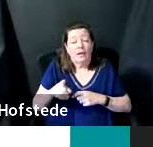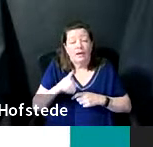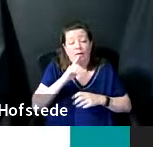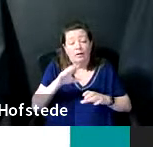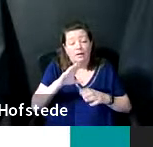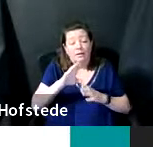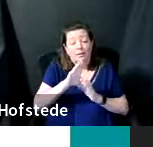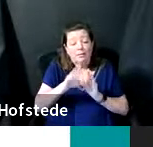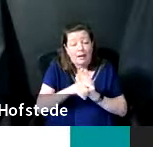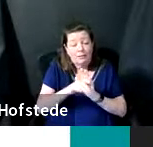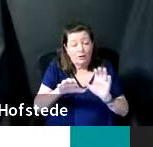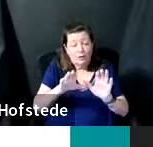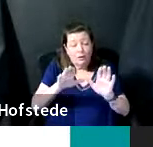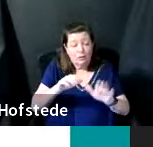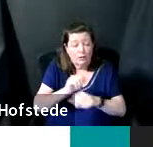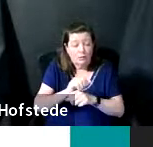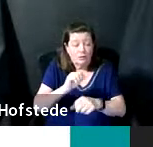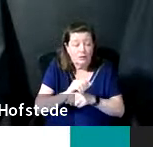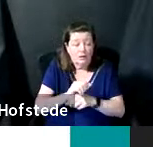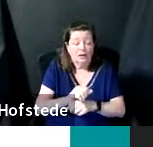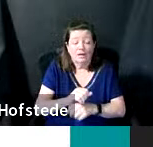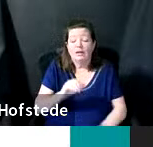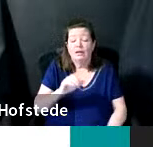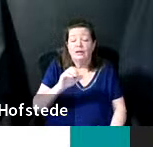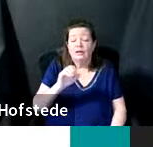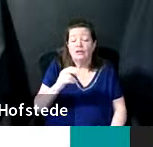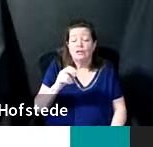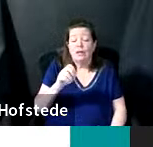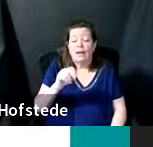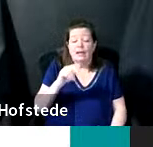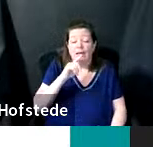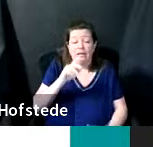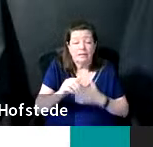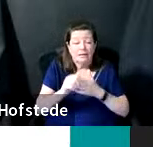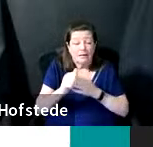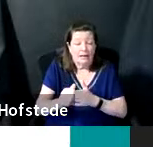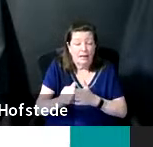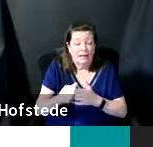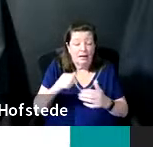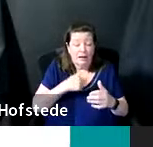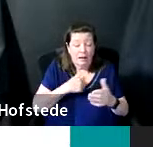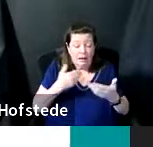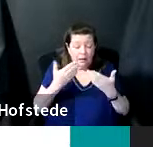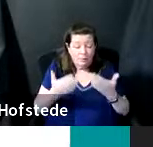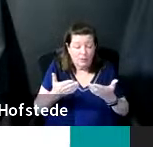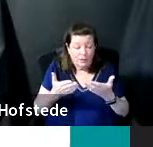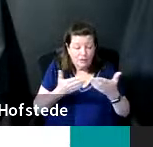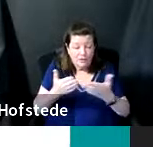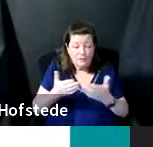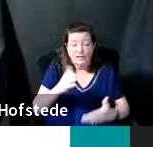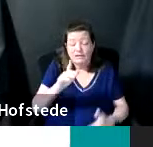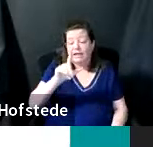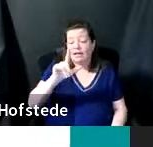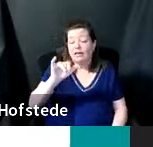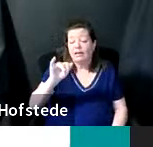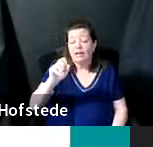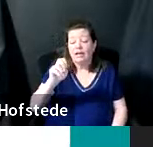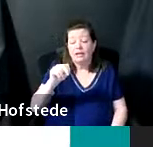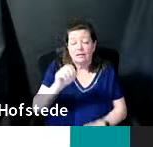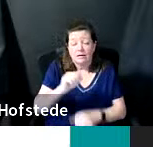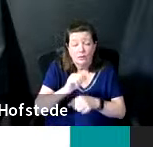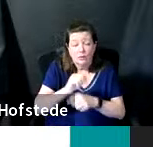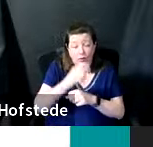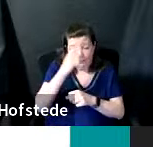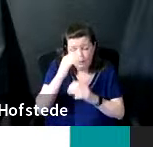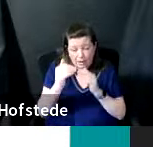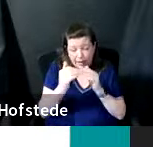work. Shannon is our community engagement lead. I provide services such as liaison work for our equity team and